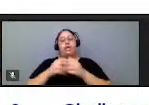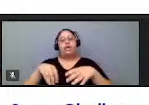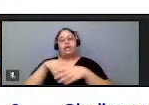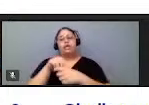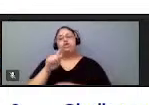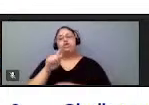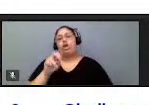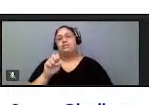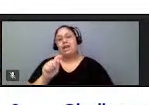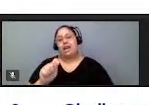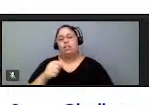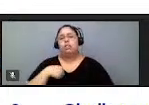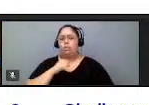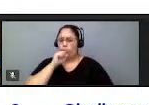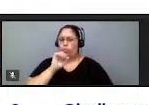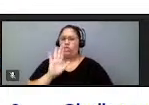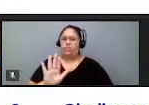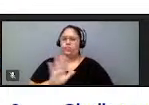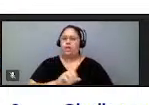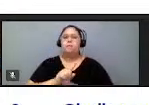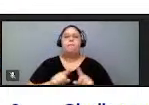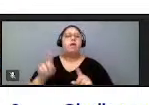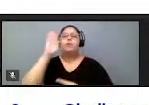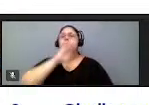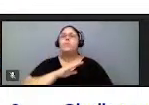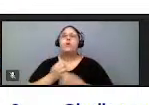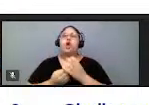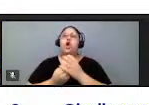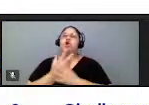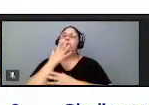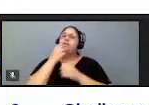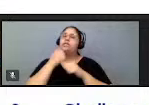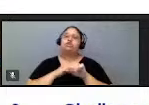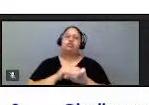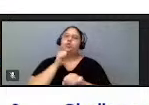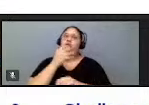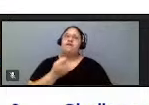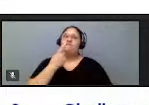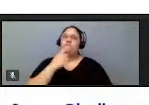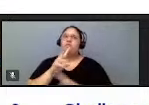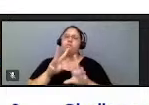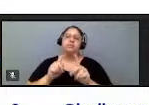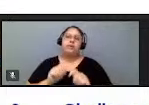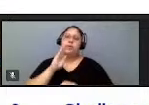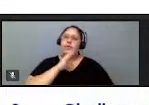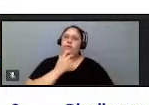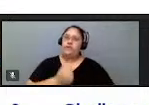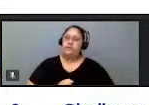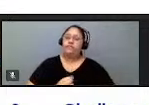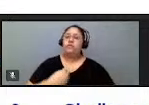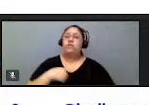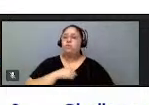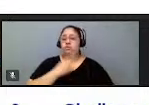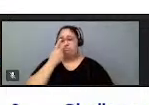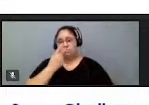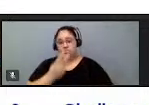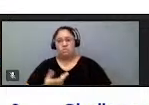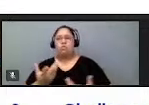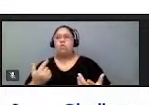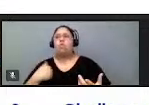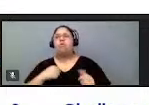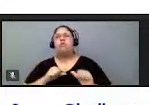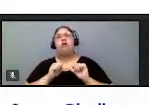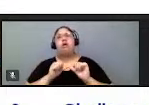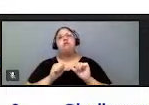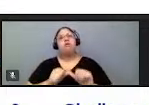did not seem to have a growth strategy for Cape Town our impression was that we kept running